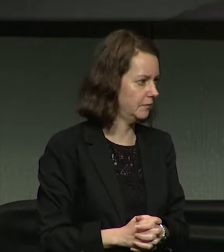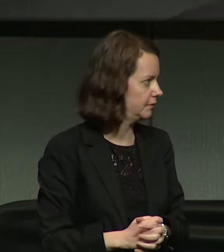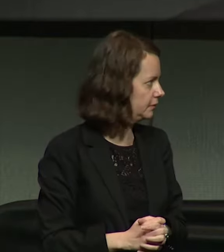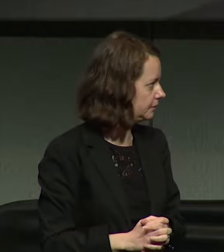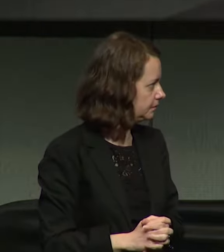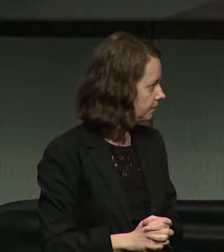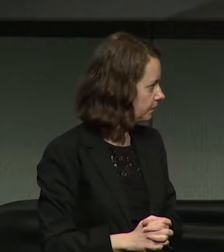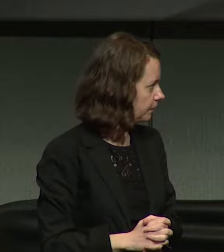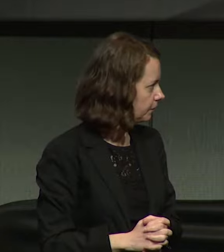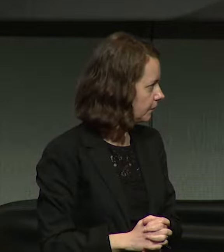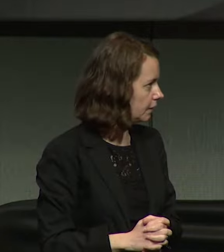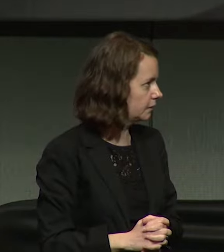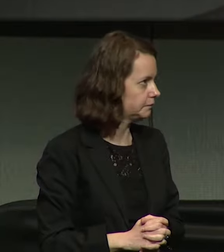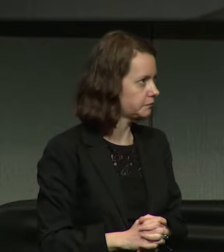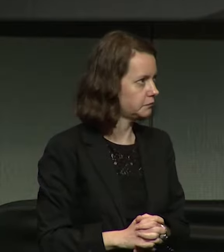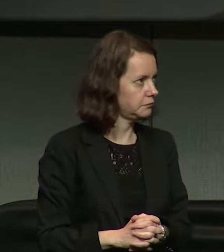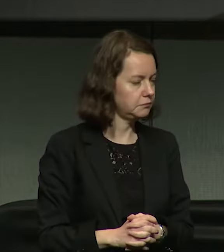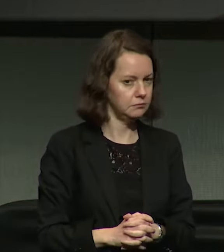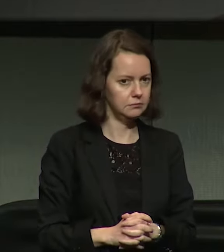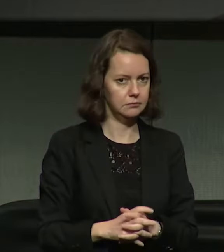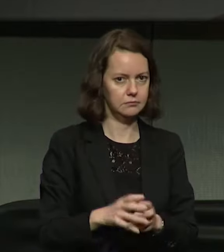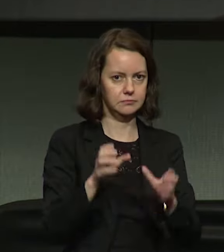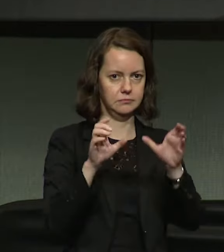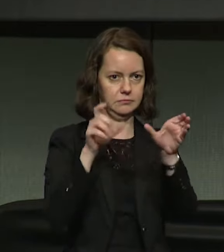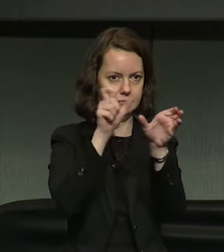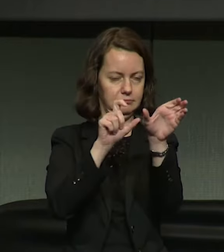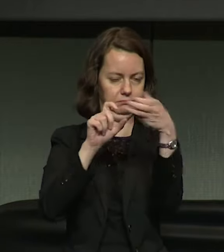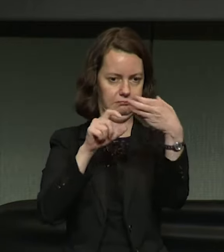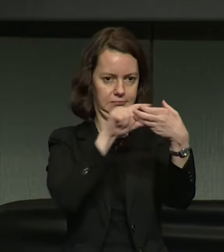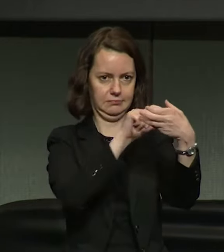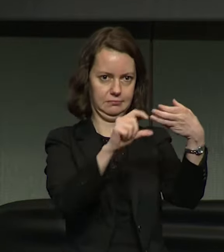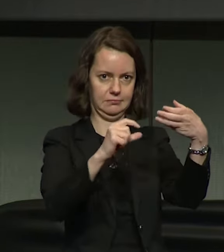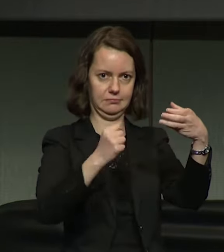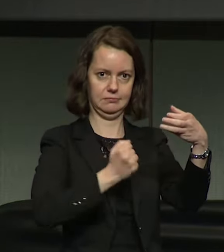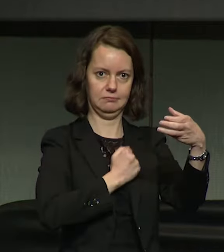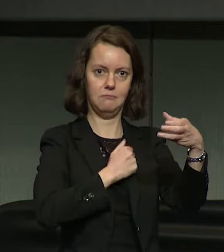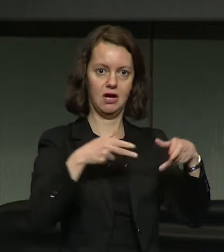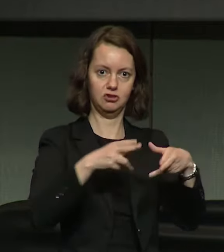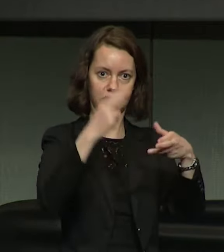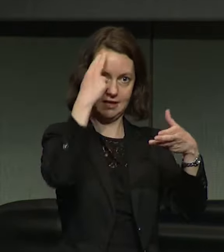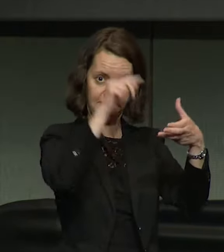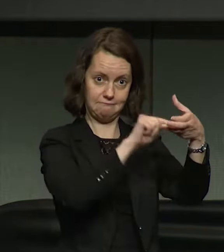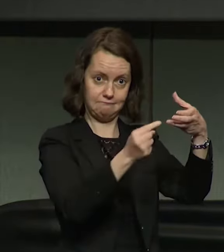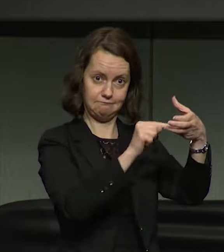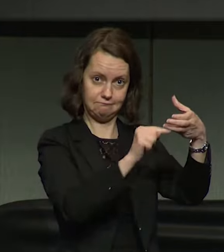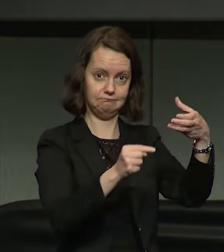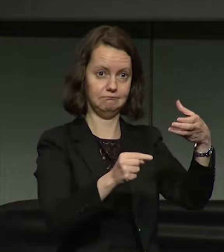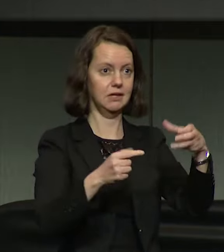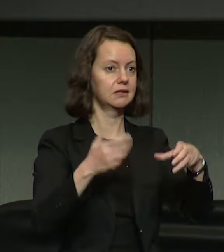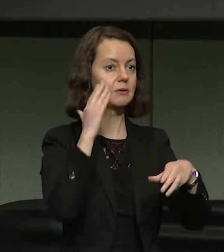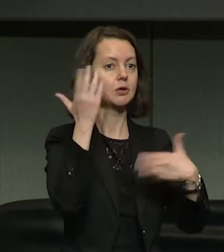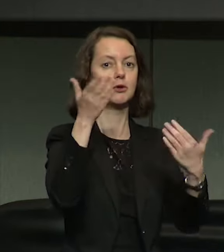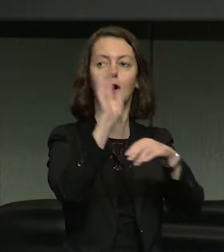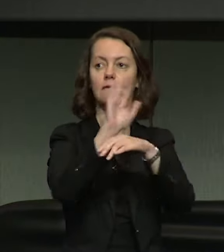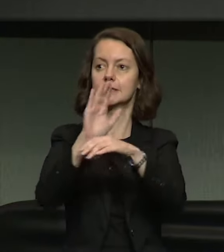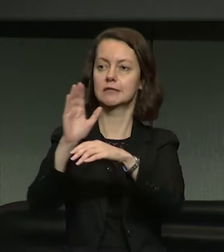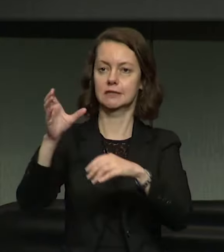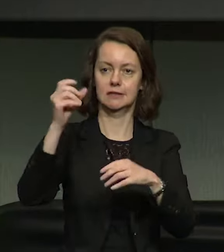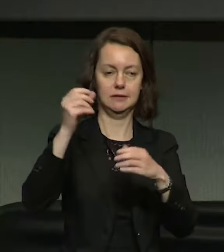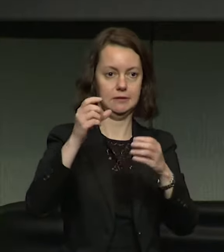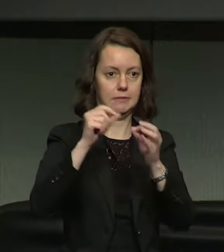One of my claims to fame is if you look at the back of the bottle, it says Whitford Street. And I always feel proud of that, no matter where you go in the world, because Whitford Street was